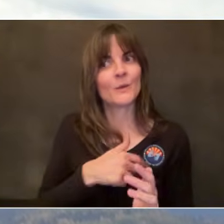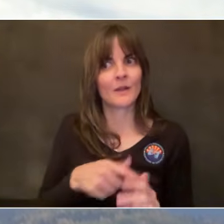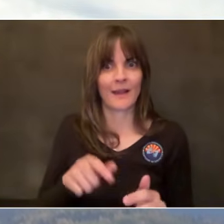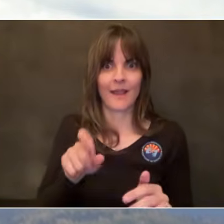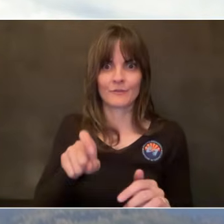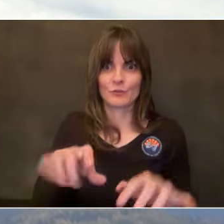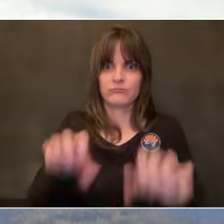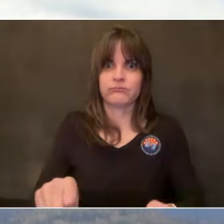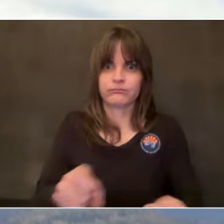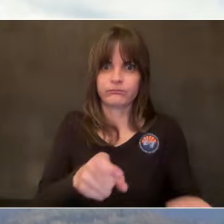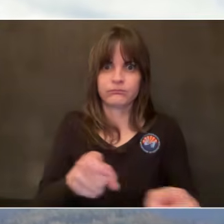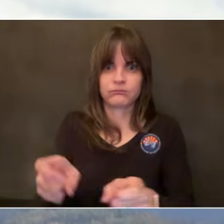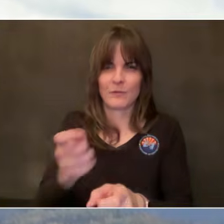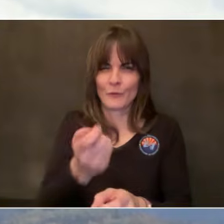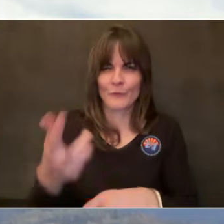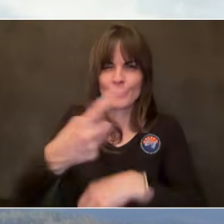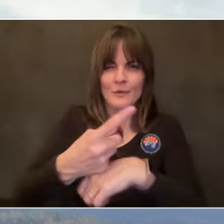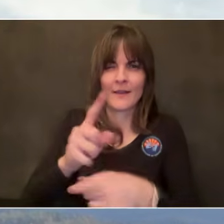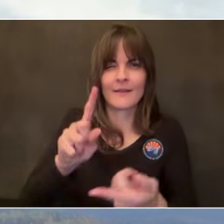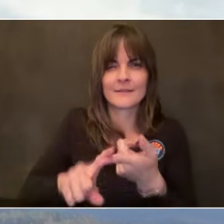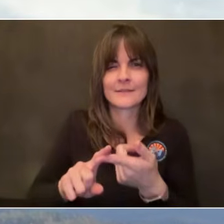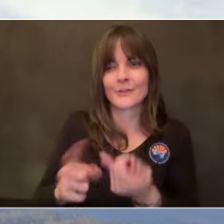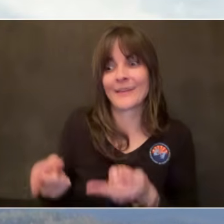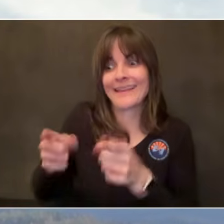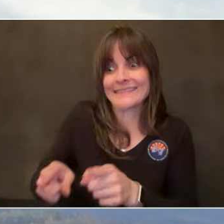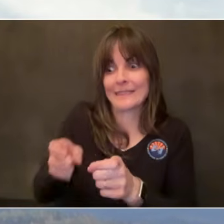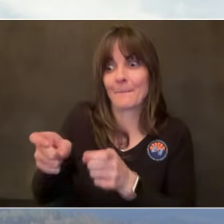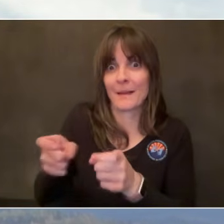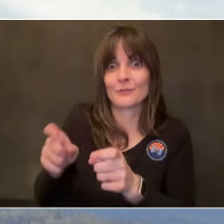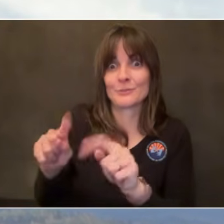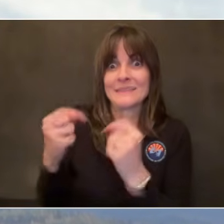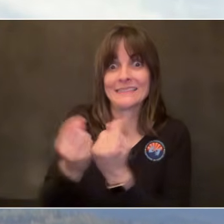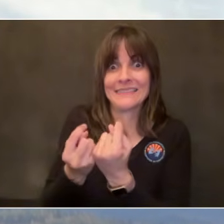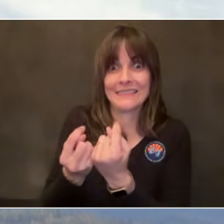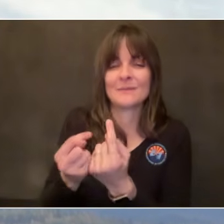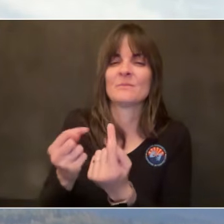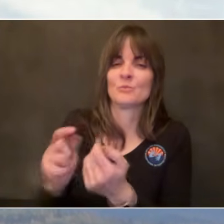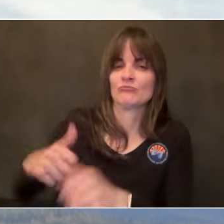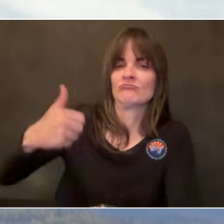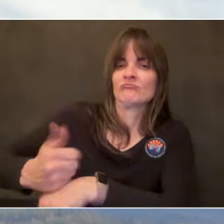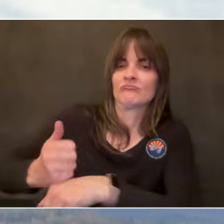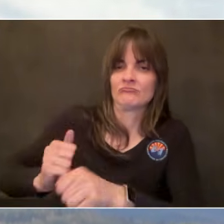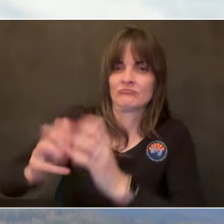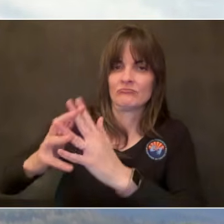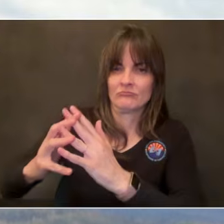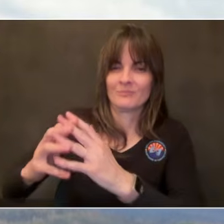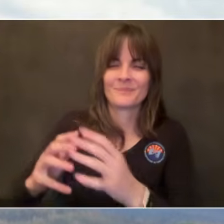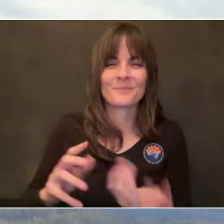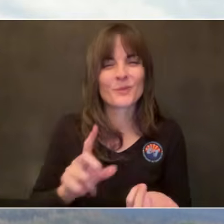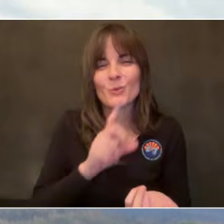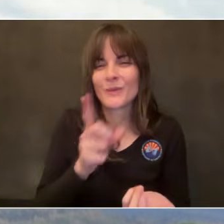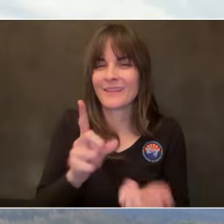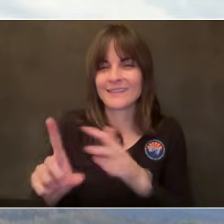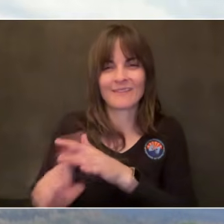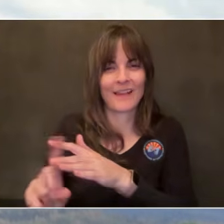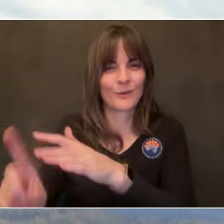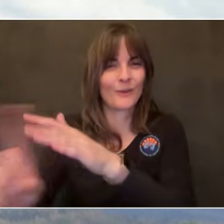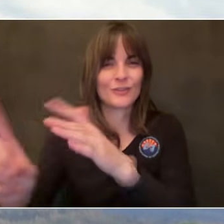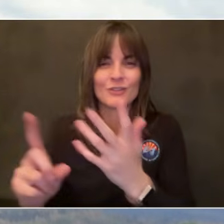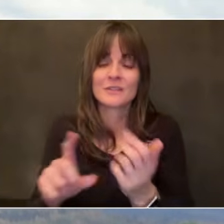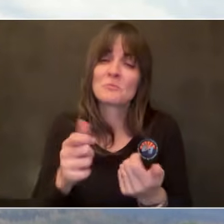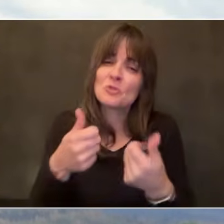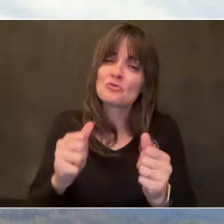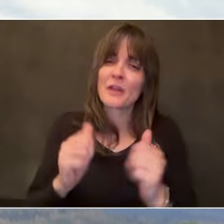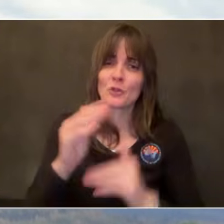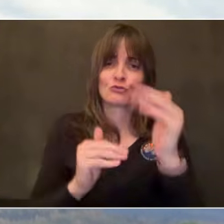incident management team got in place. It's really just evacuations. You try to do structure protection, but the terrain in